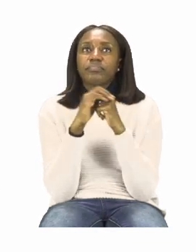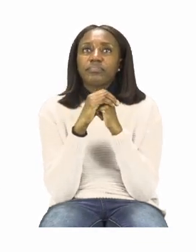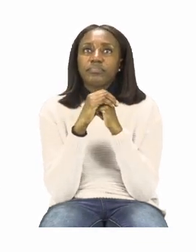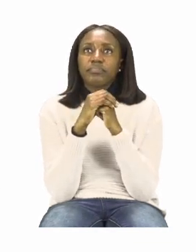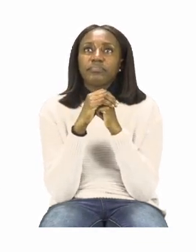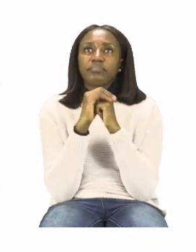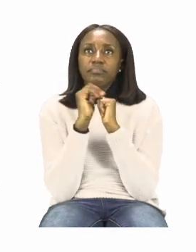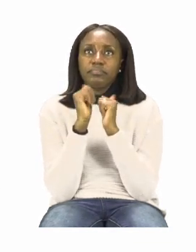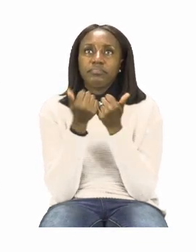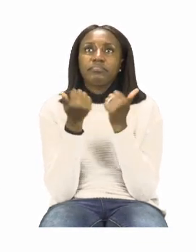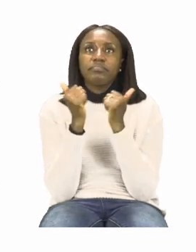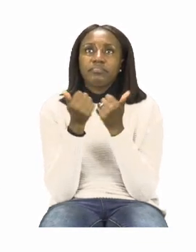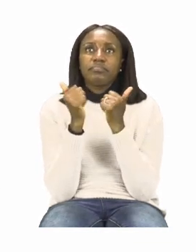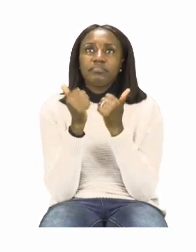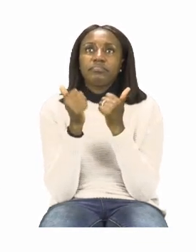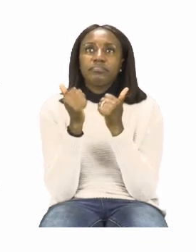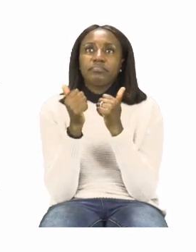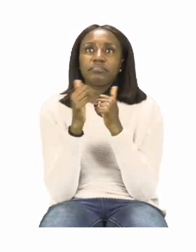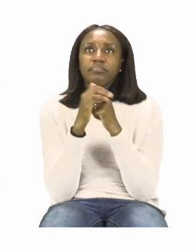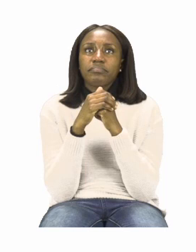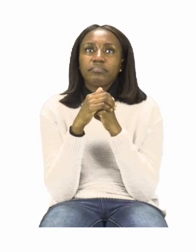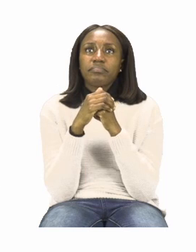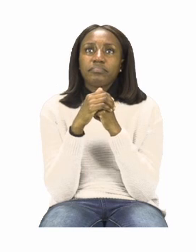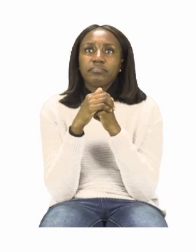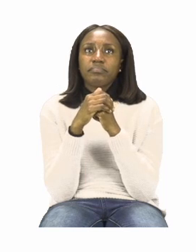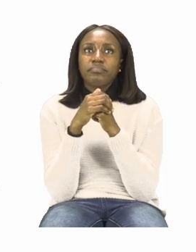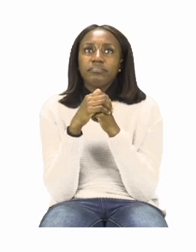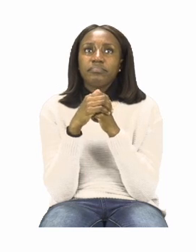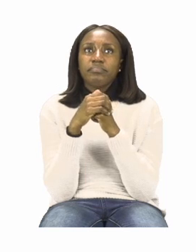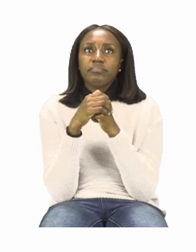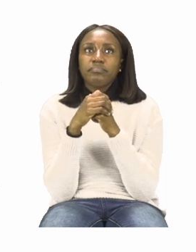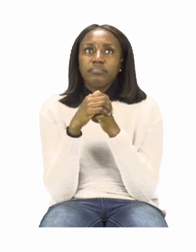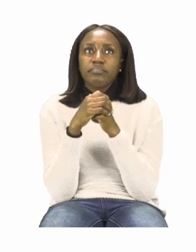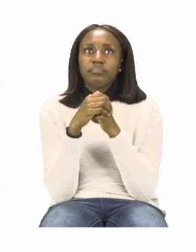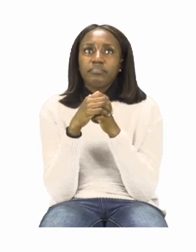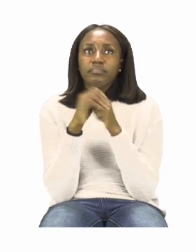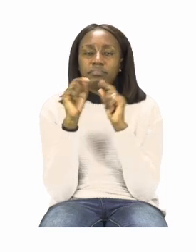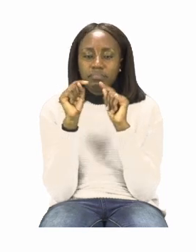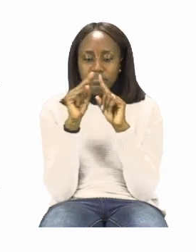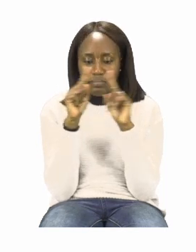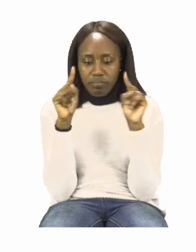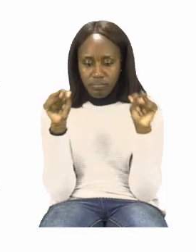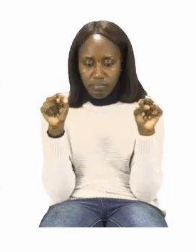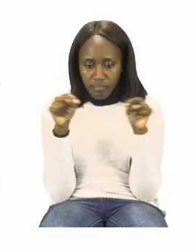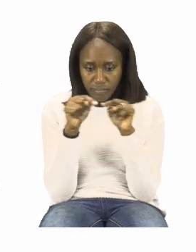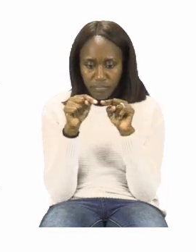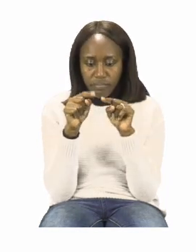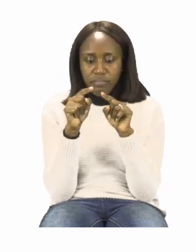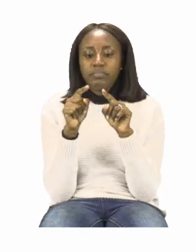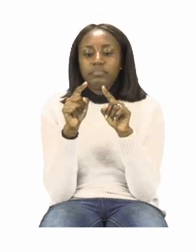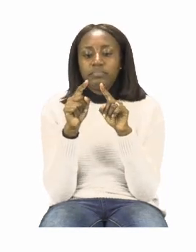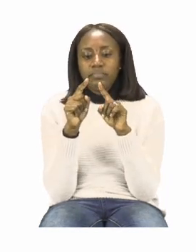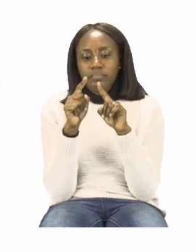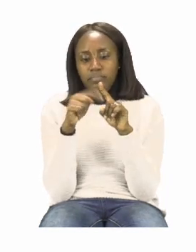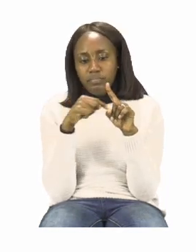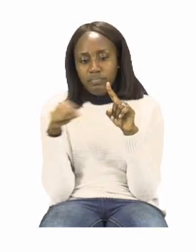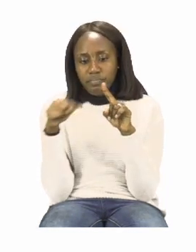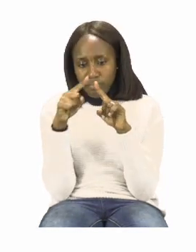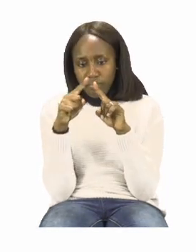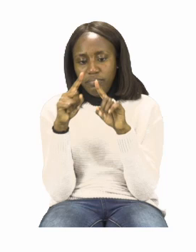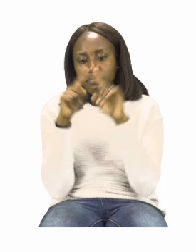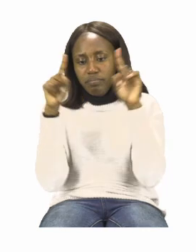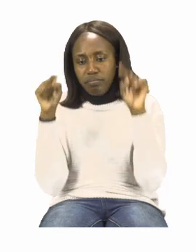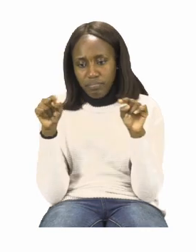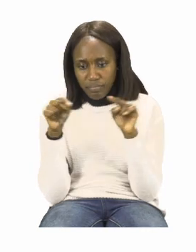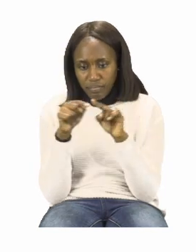Good job. Now you have a square, a triangle, a